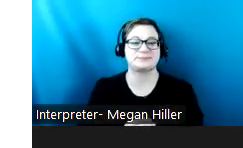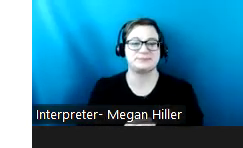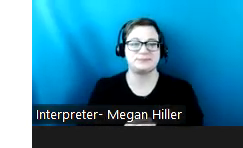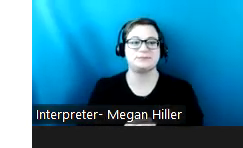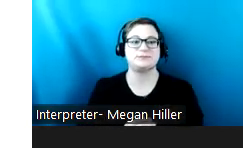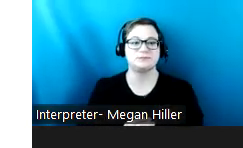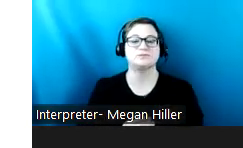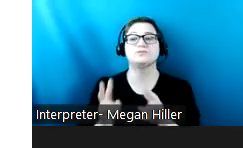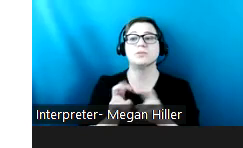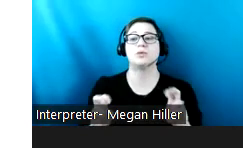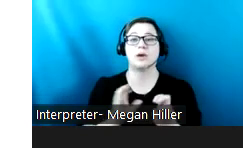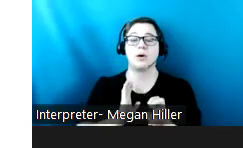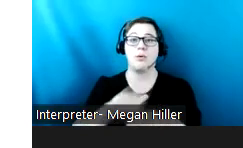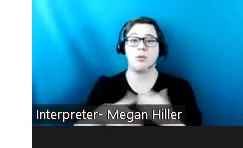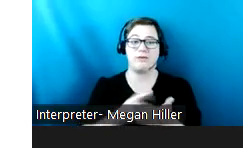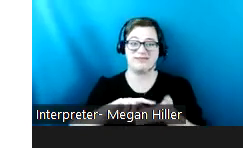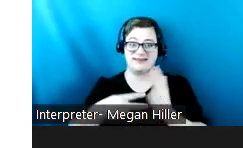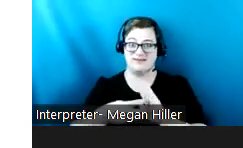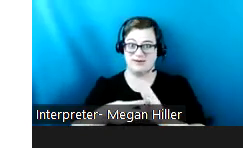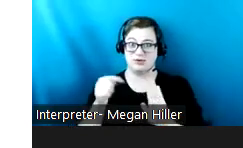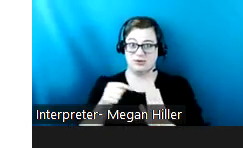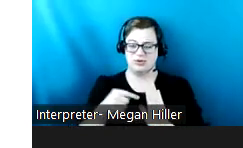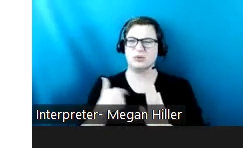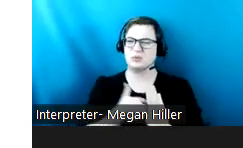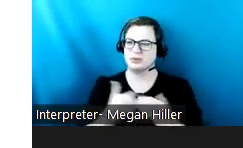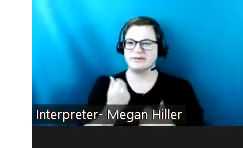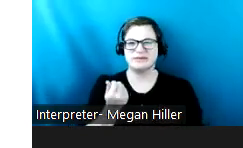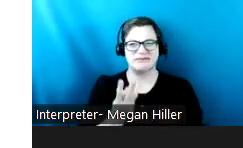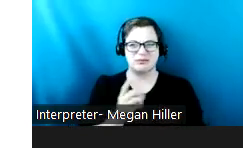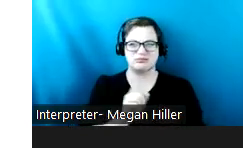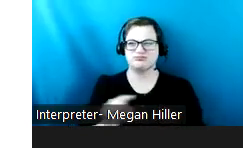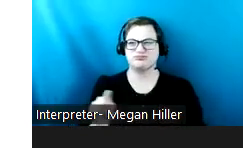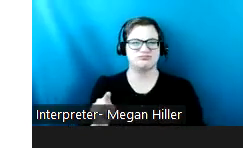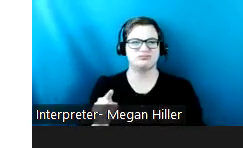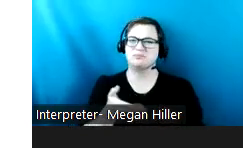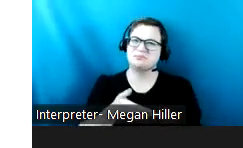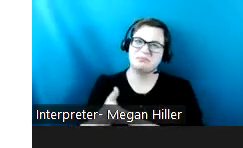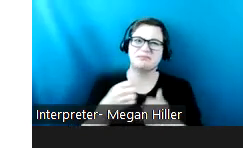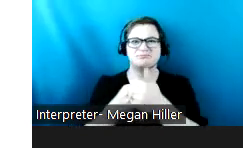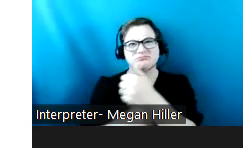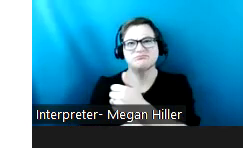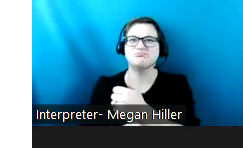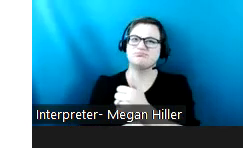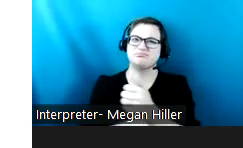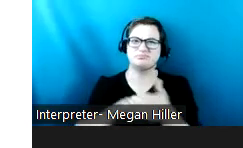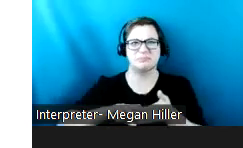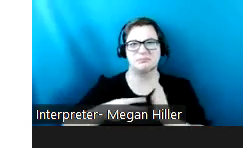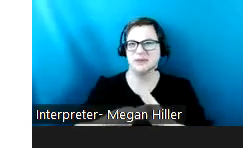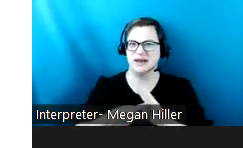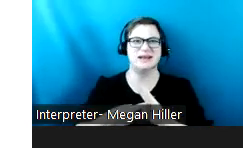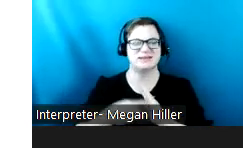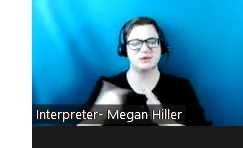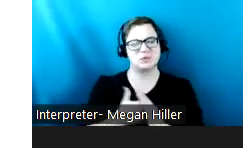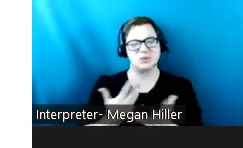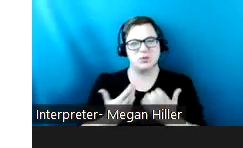at definitions, there's a handful of main foundational elements we're trying to achieve with this chapter 1